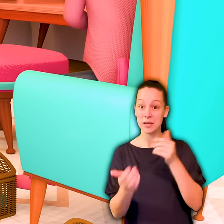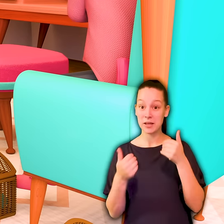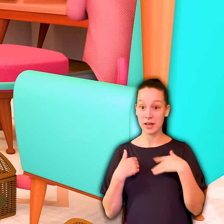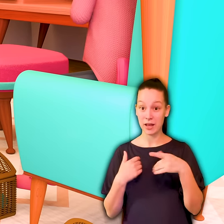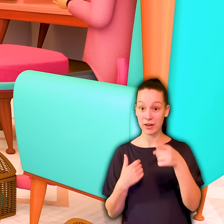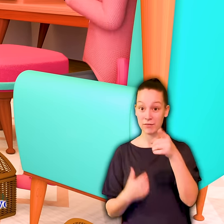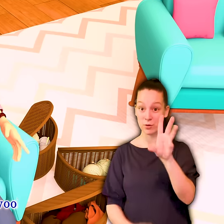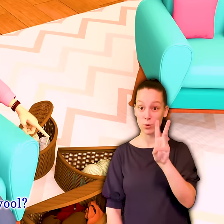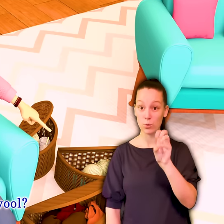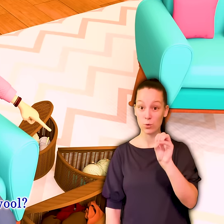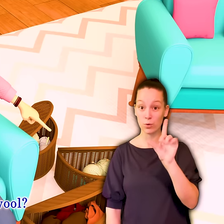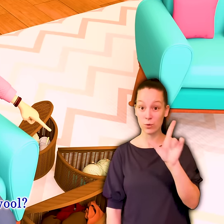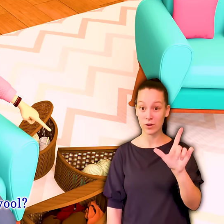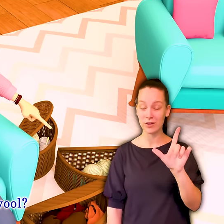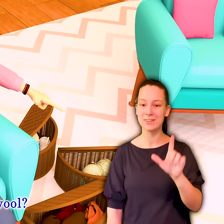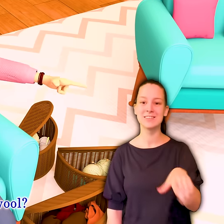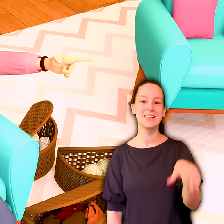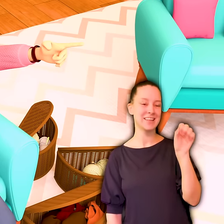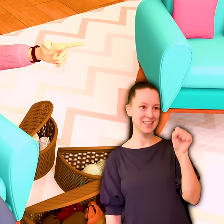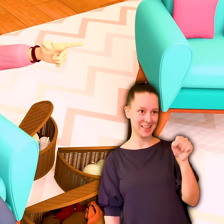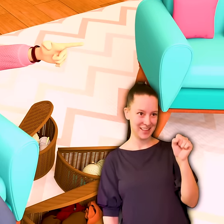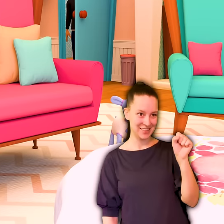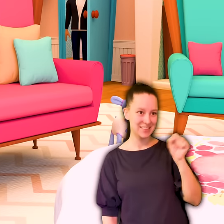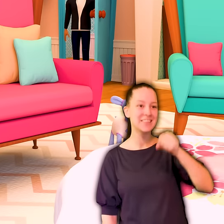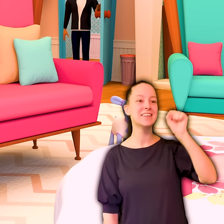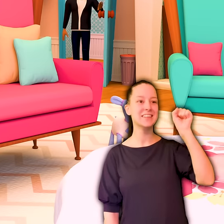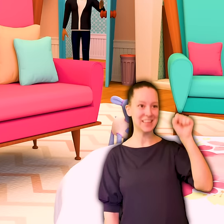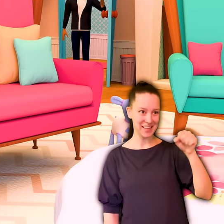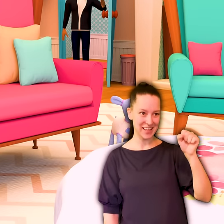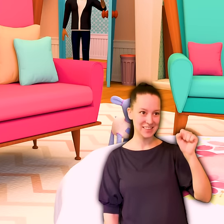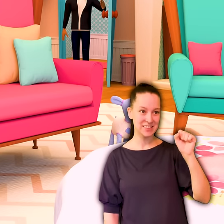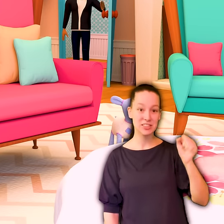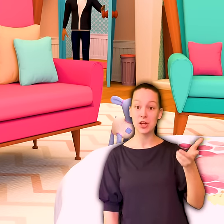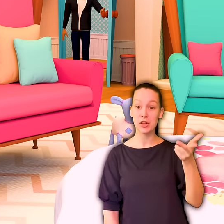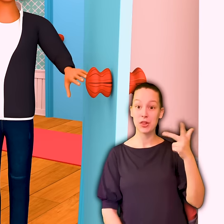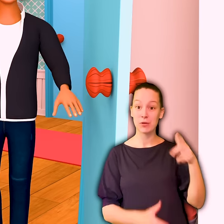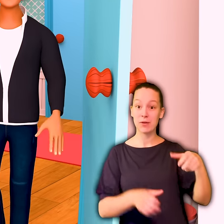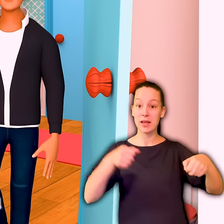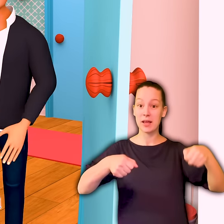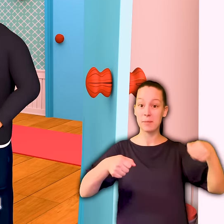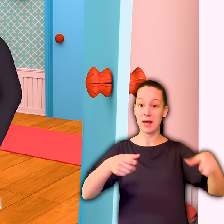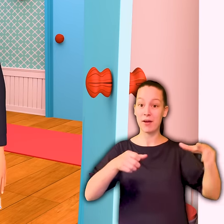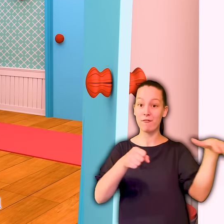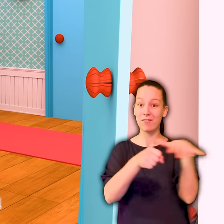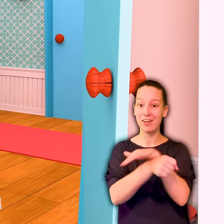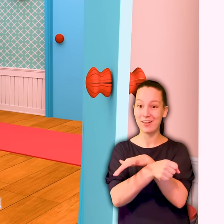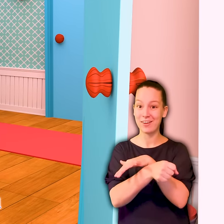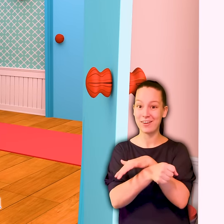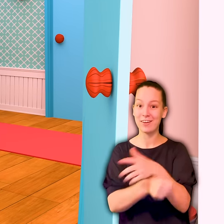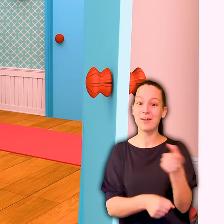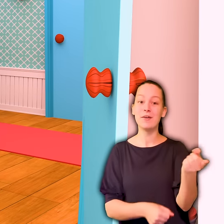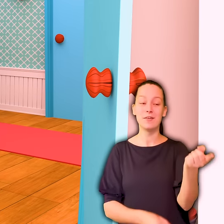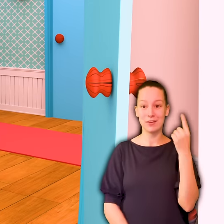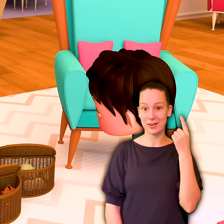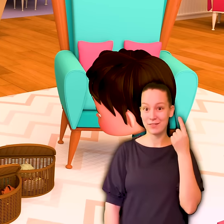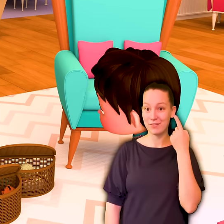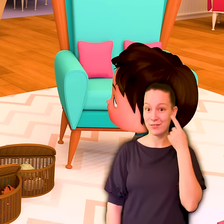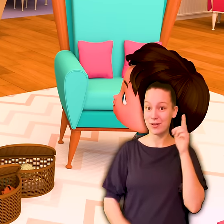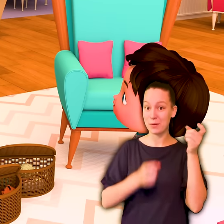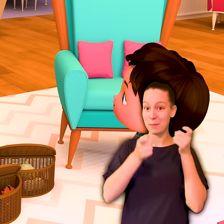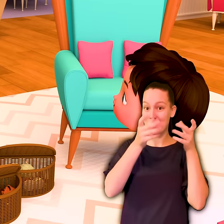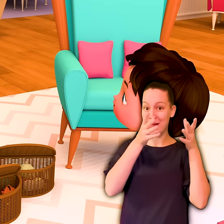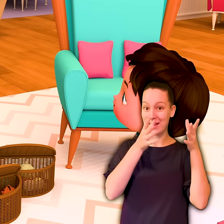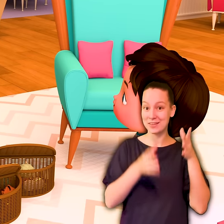black sheep have you any wool yes sir yes sir three bags full